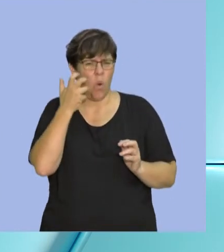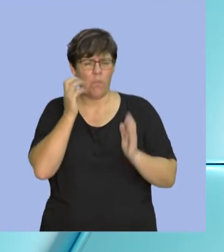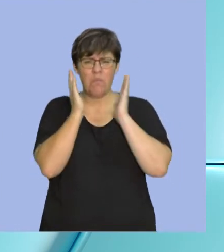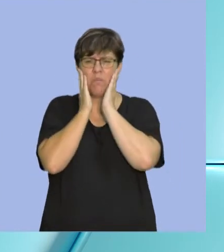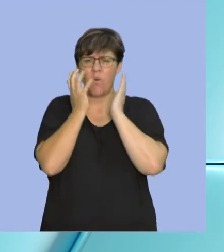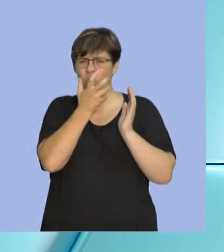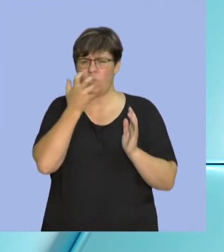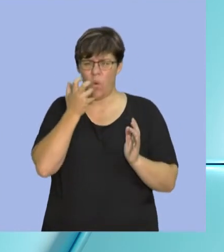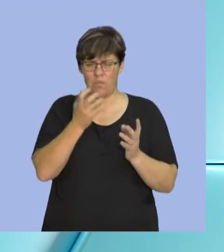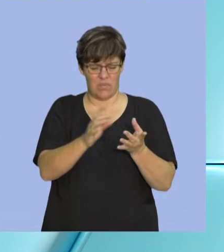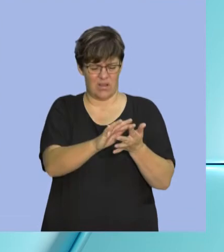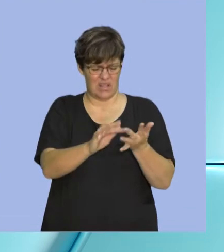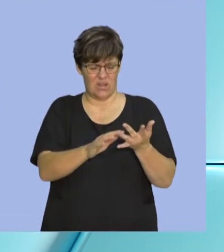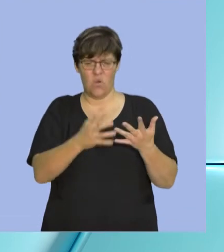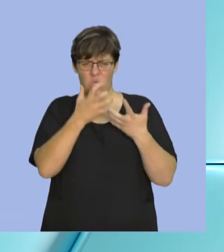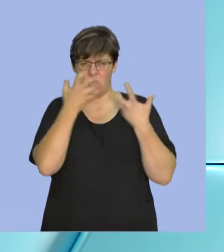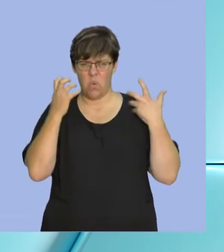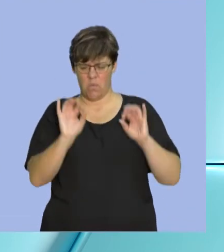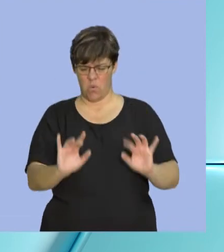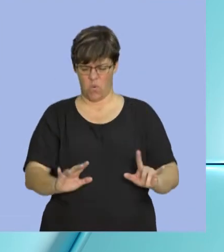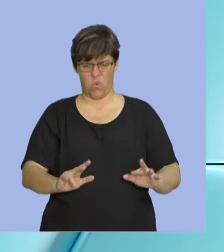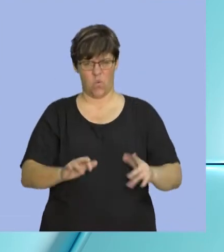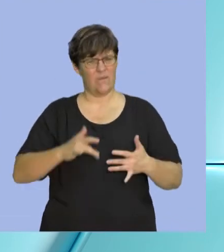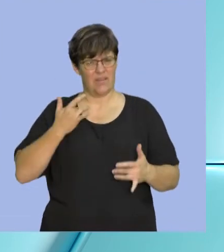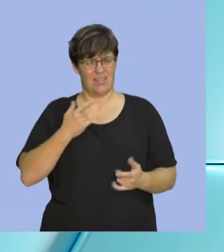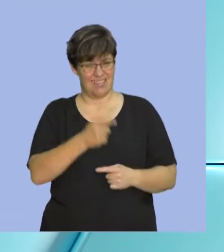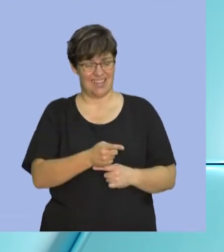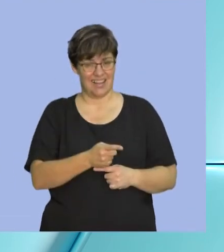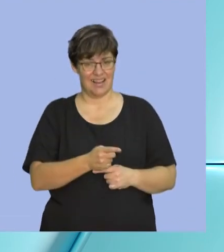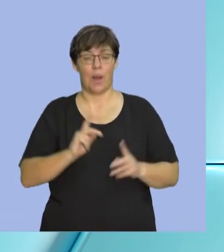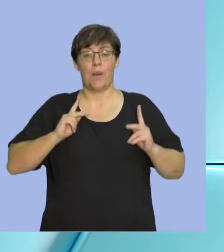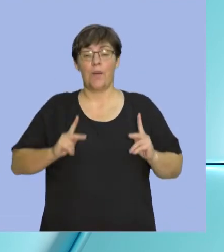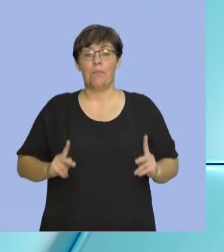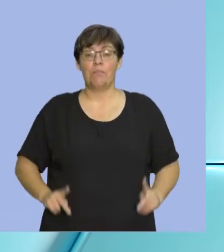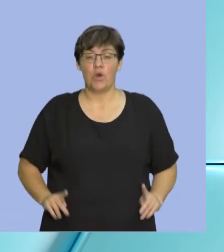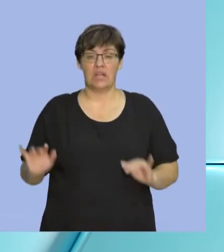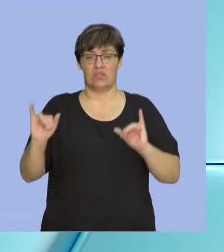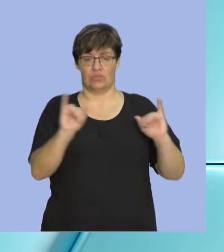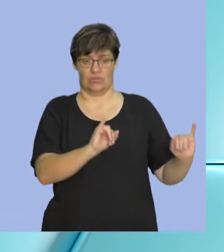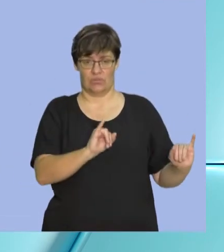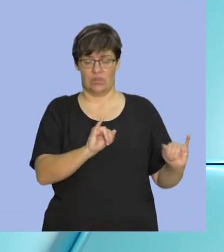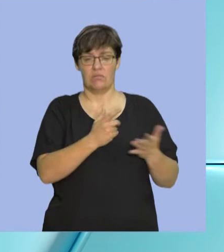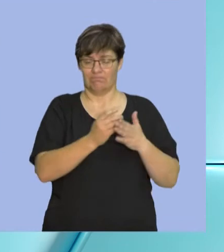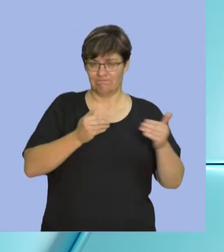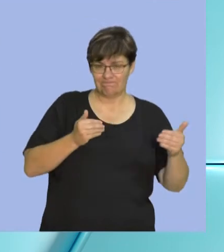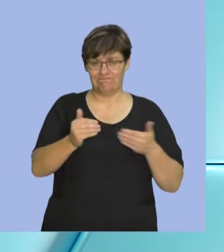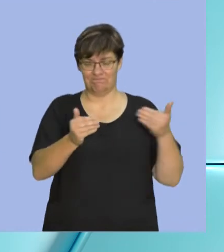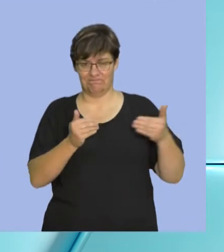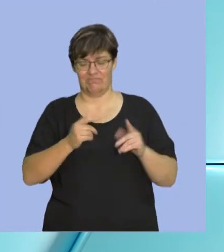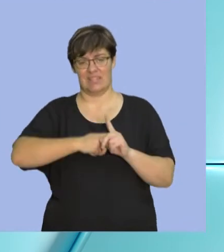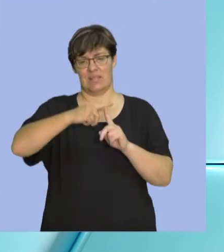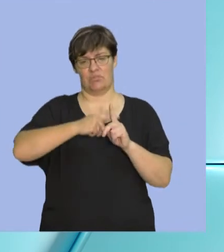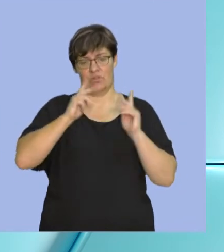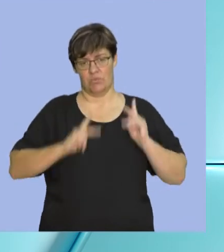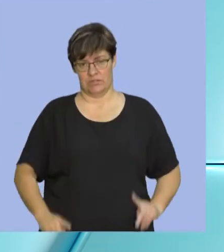on your fingertips. Now that's a mechanism that the body introduces to regulate the body temperature. So that is